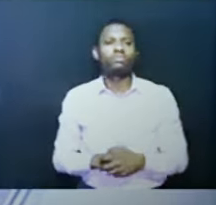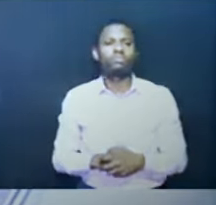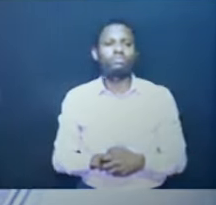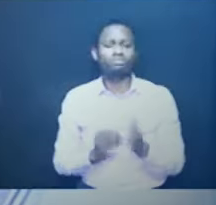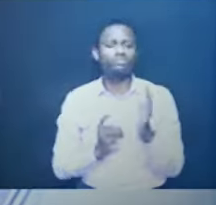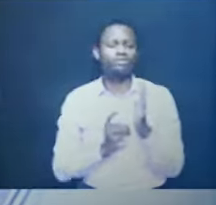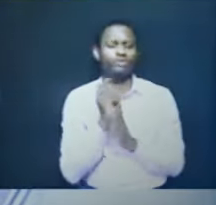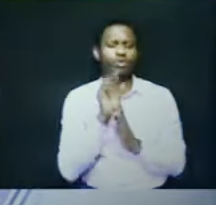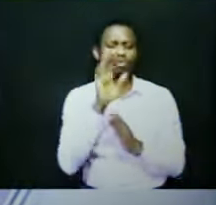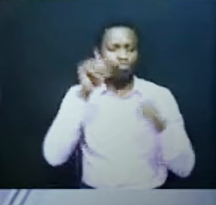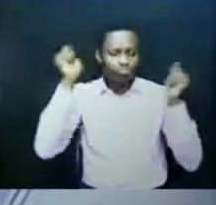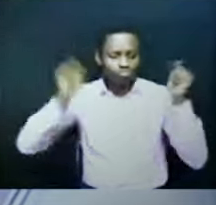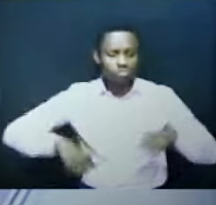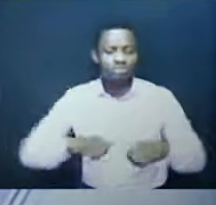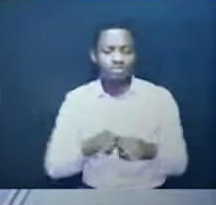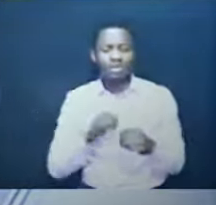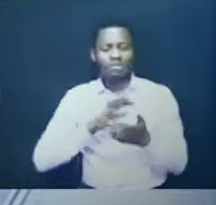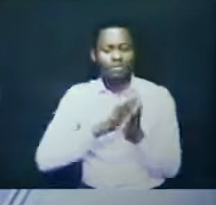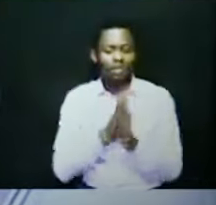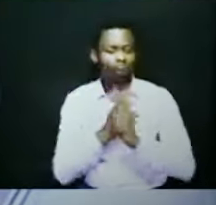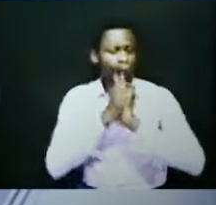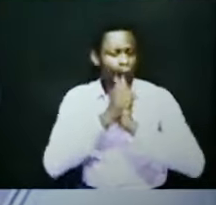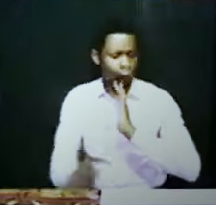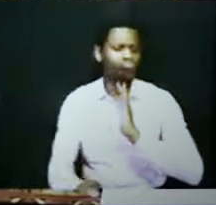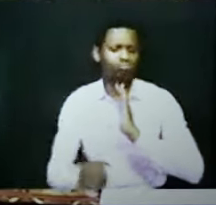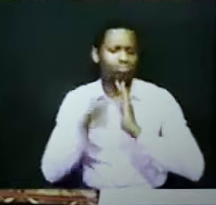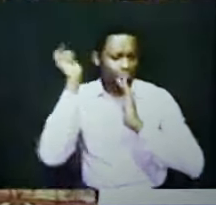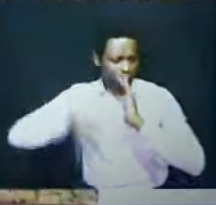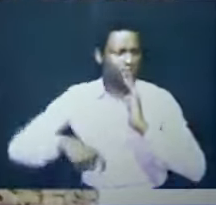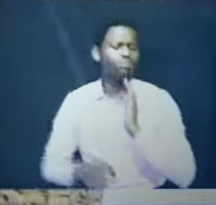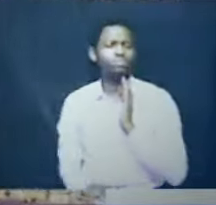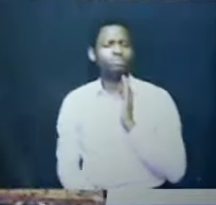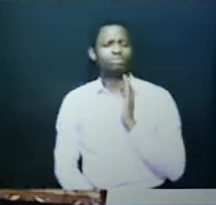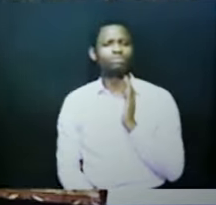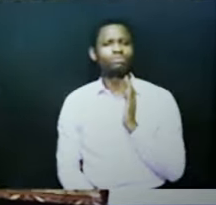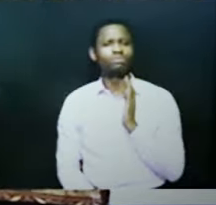Develop your abilities and be skilled.